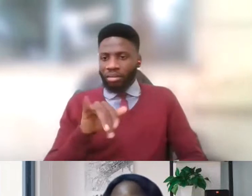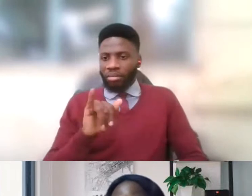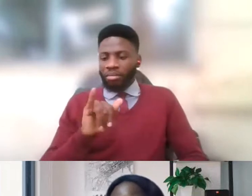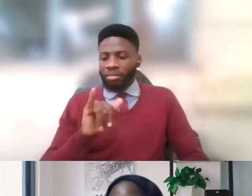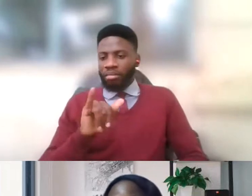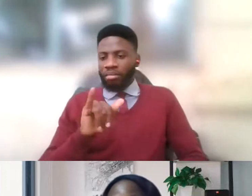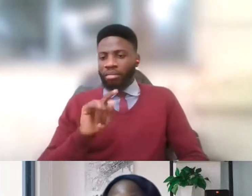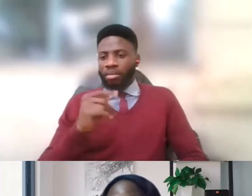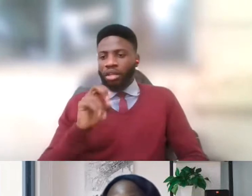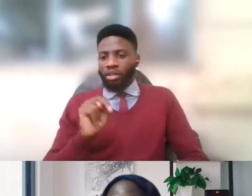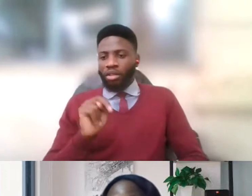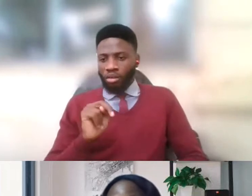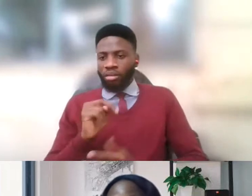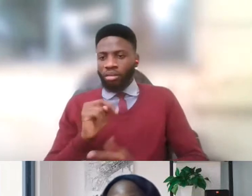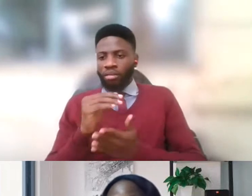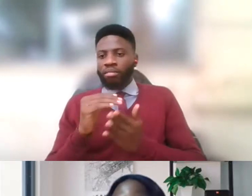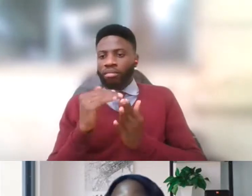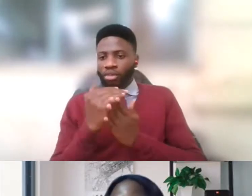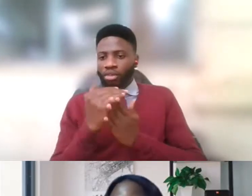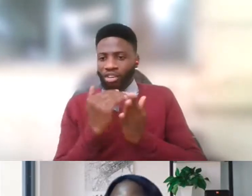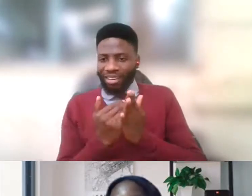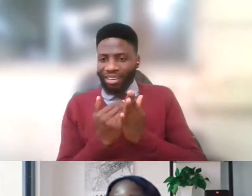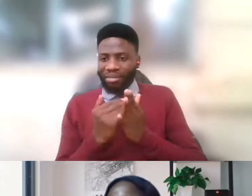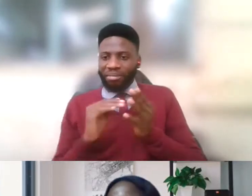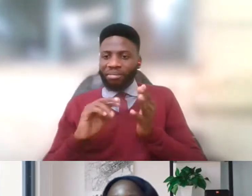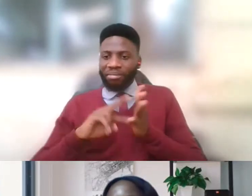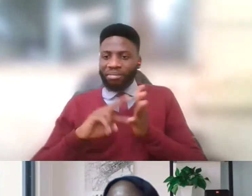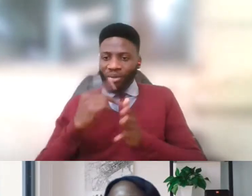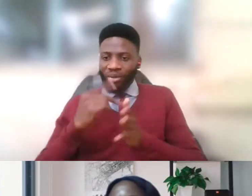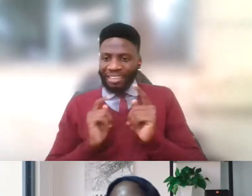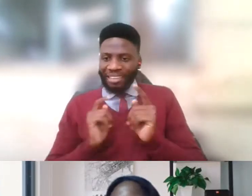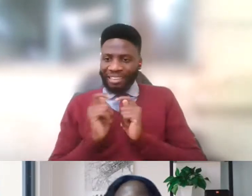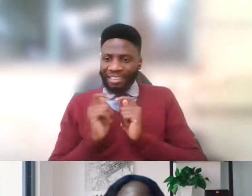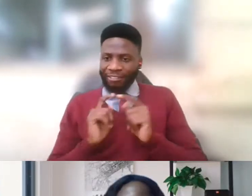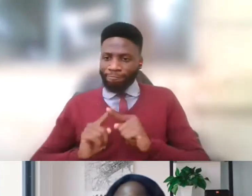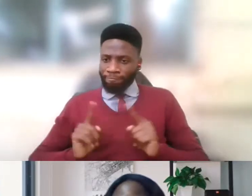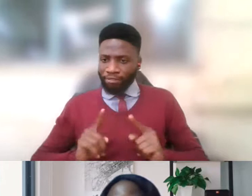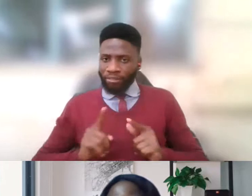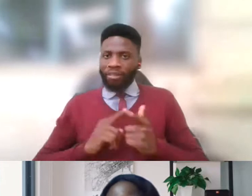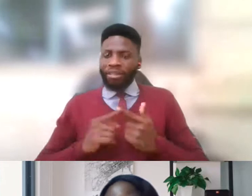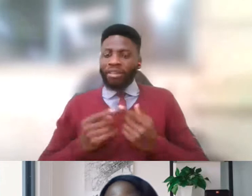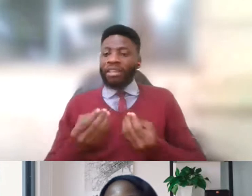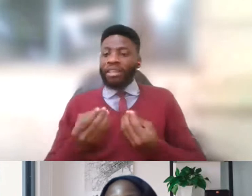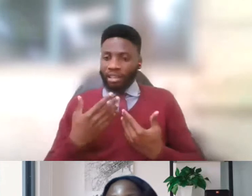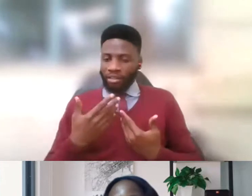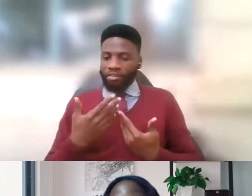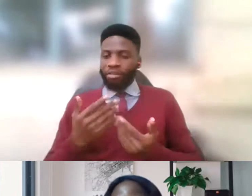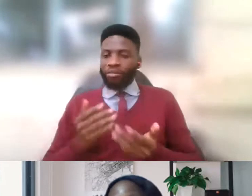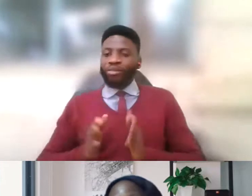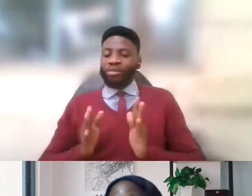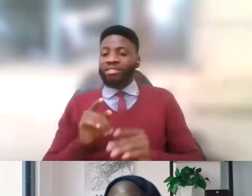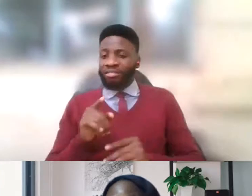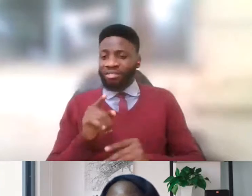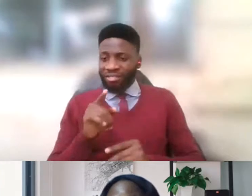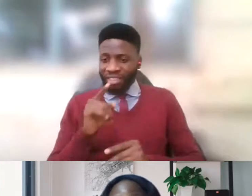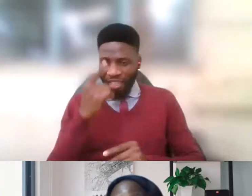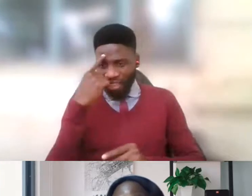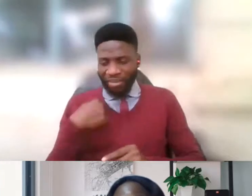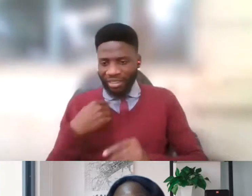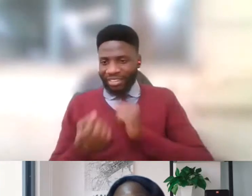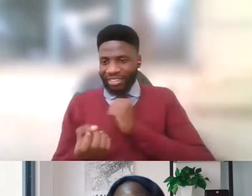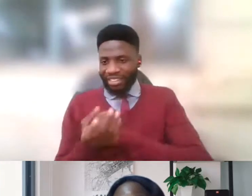different. And by virtue of your dialogue, your interaction, your contribution, the team that you work with